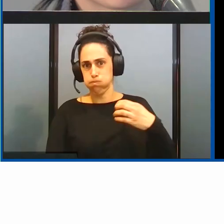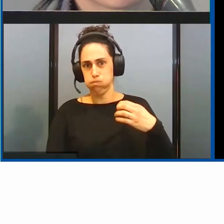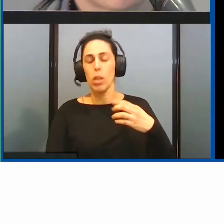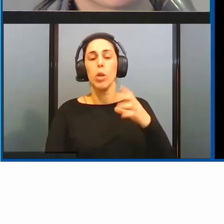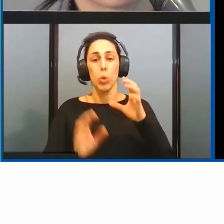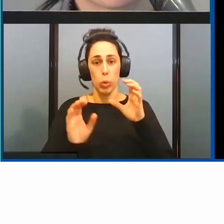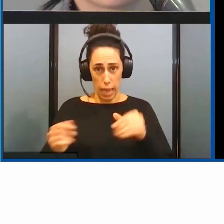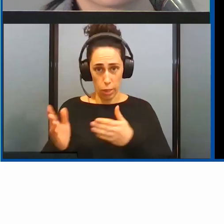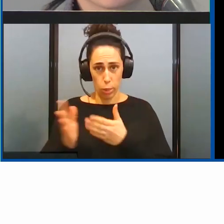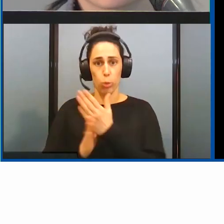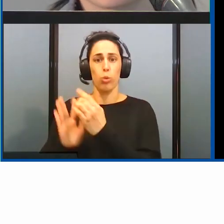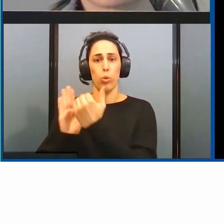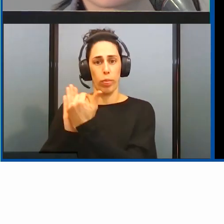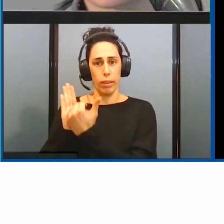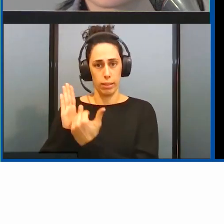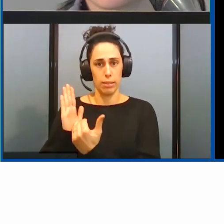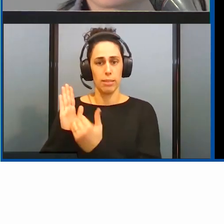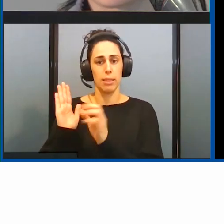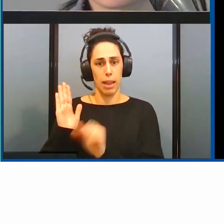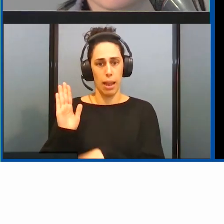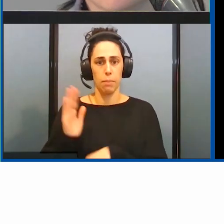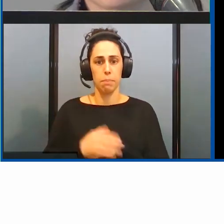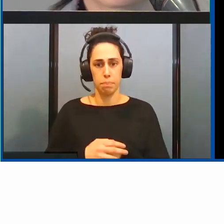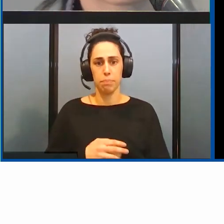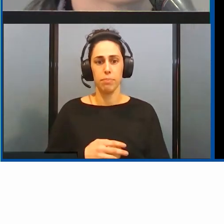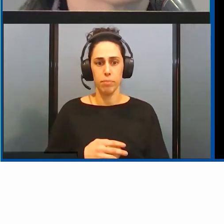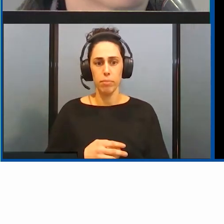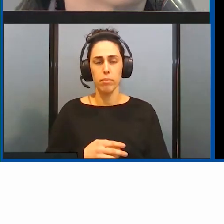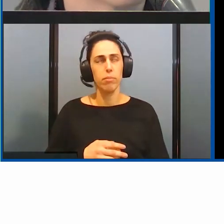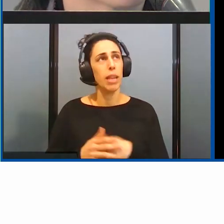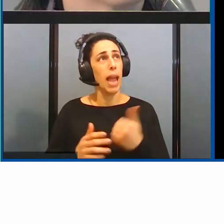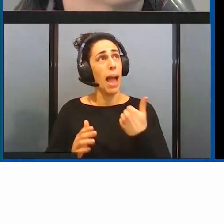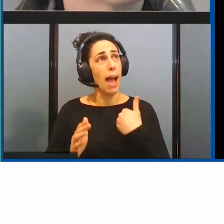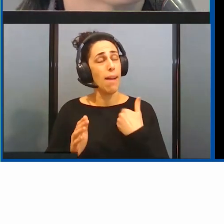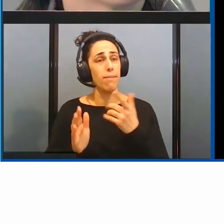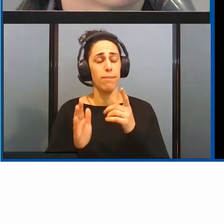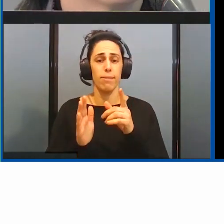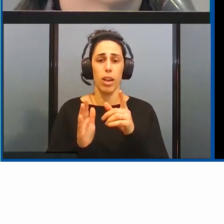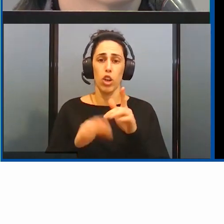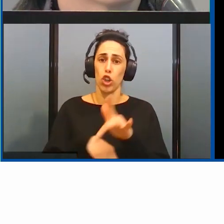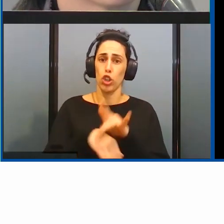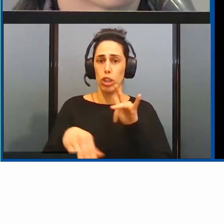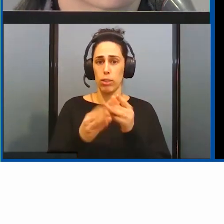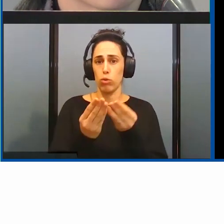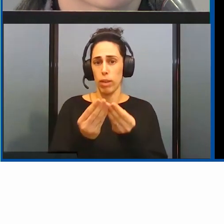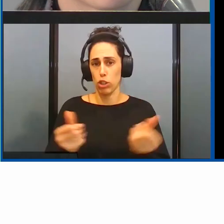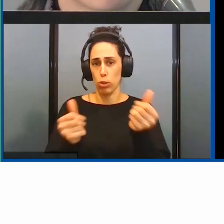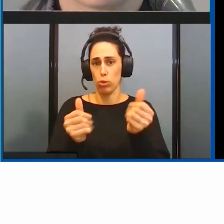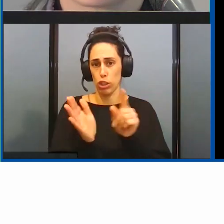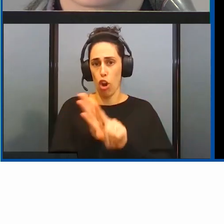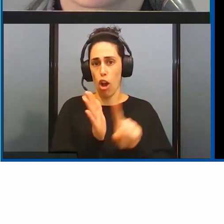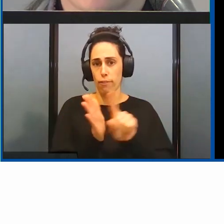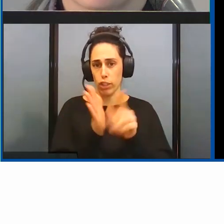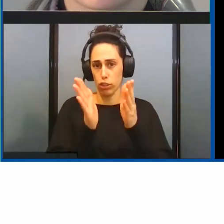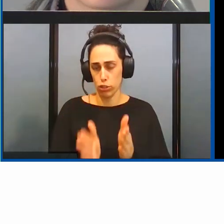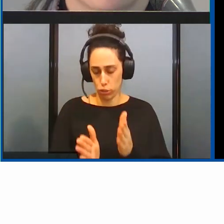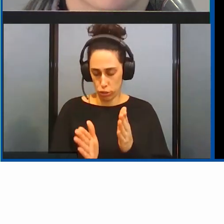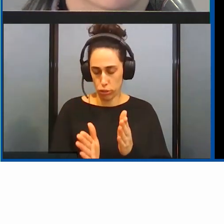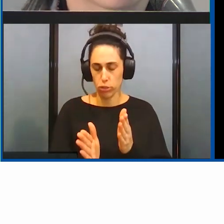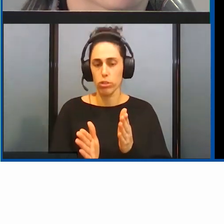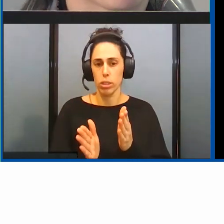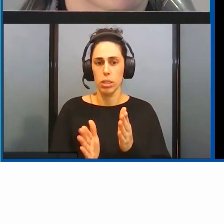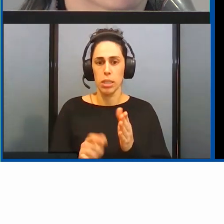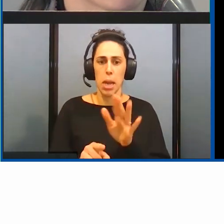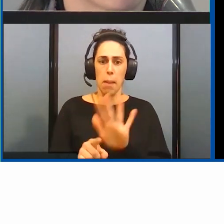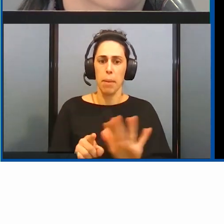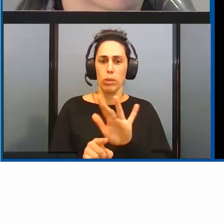have investigators and early resolution officers, and they have about 25 of them in the Ontario Ombudsman's office,